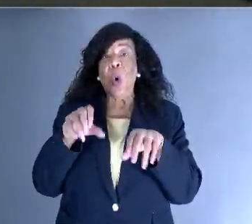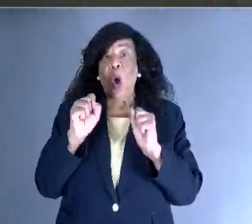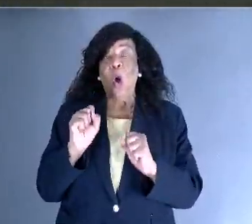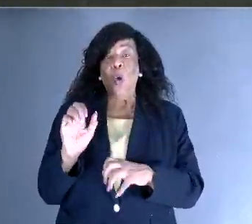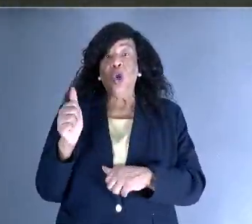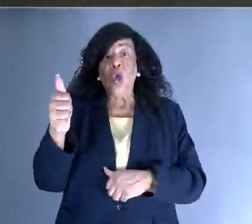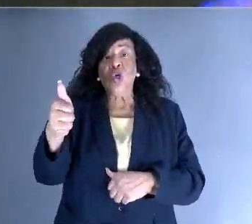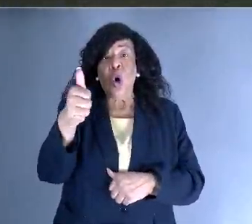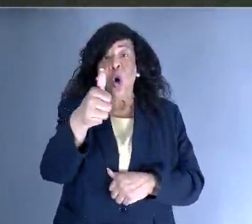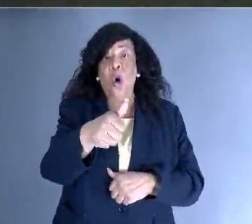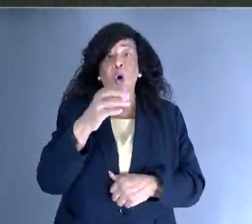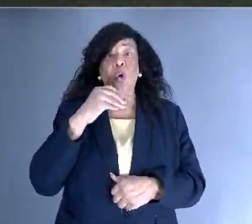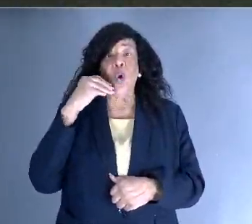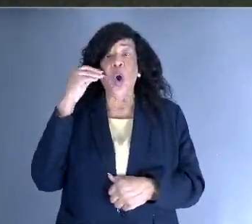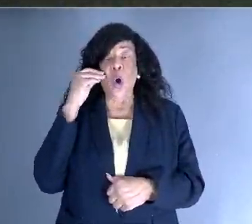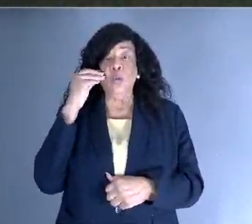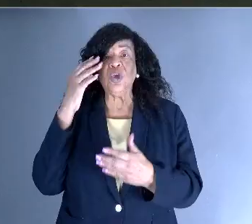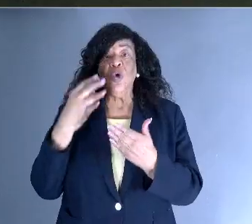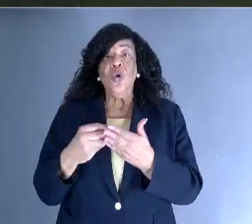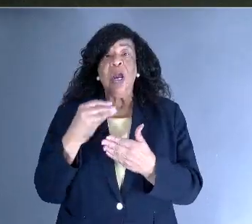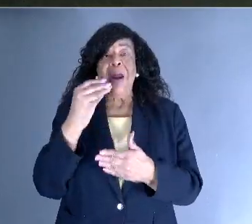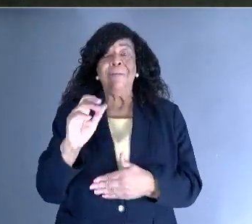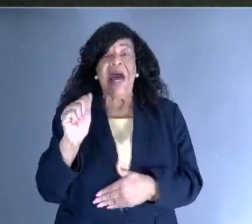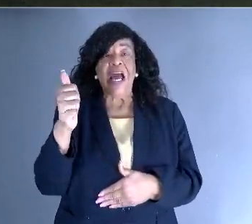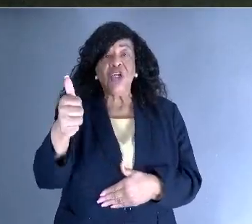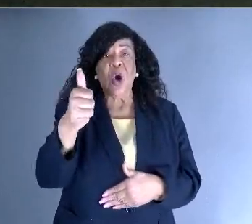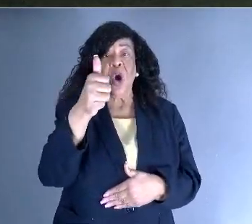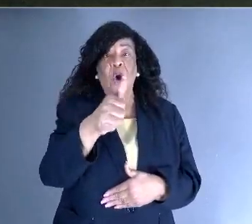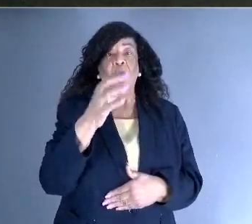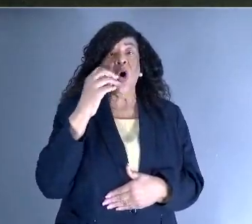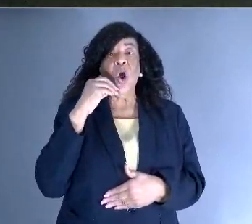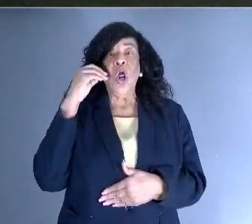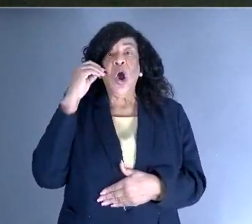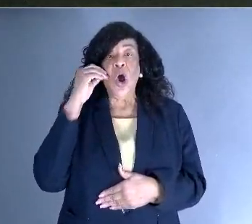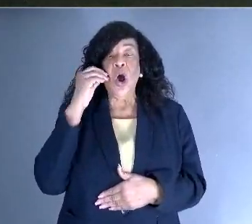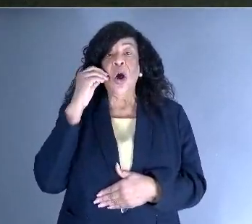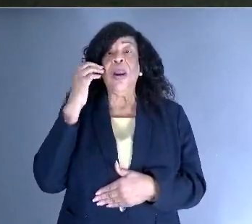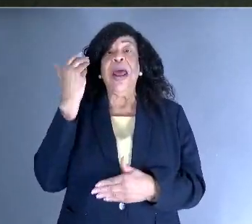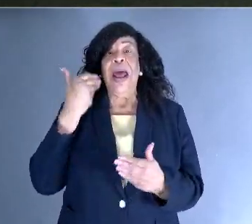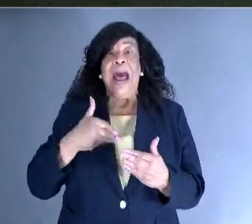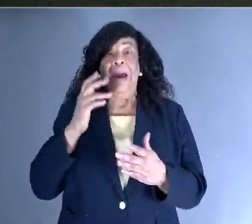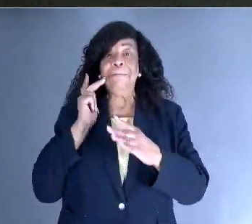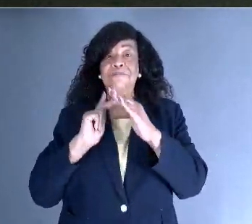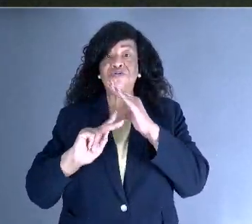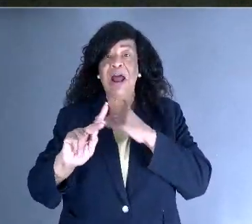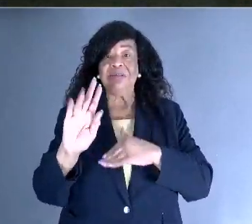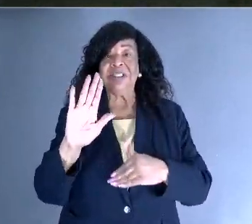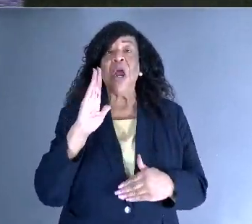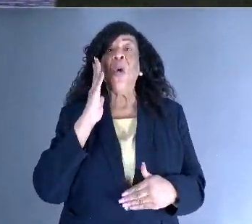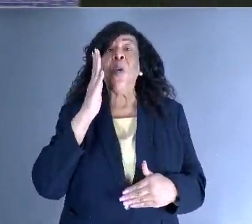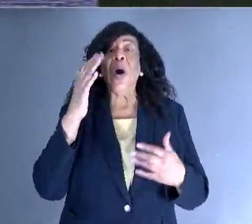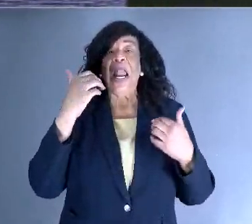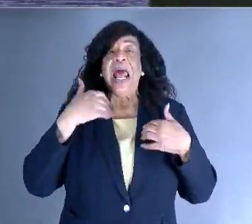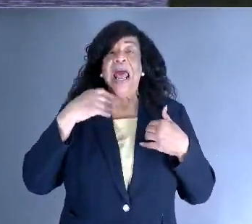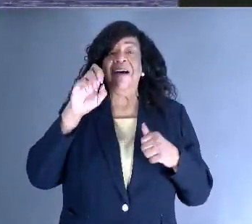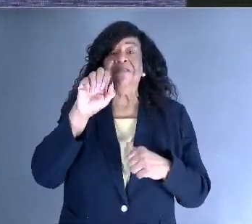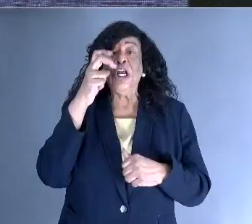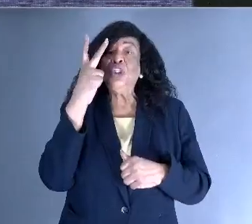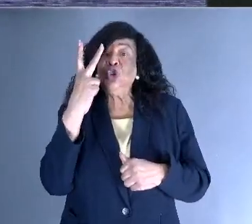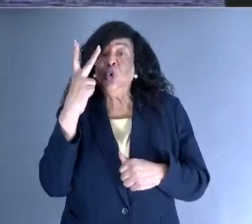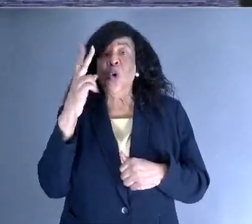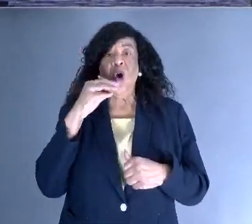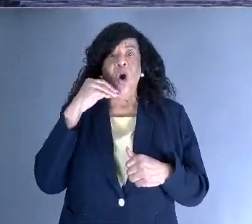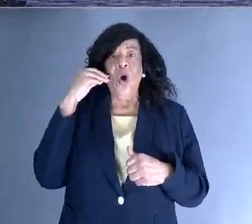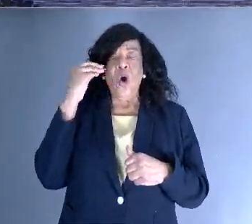purchase your own home for those of you that already have a home I'm prophesying that you will have another home that you will have